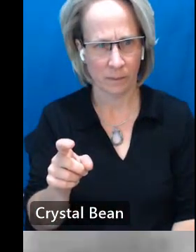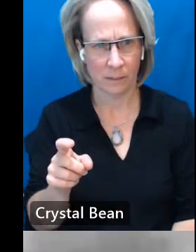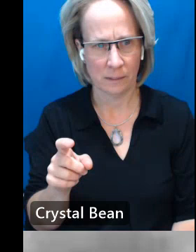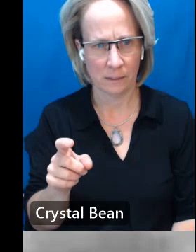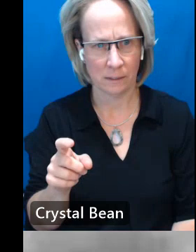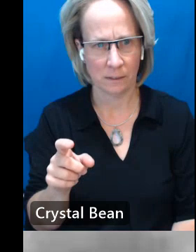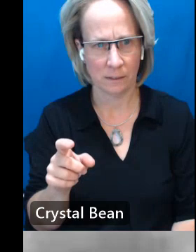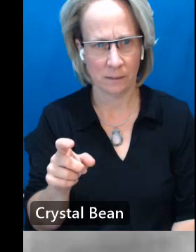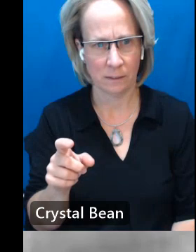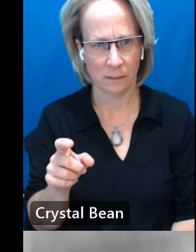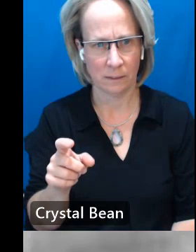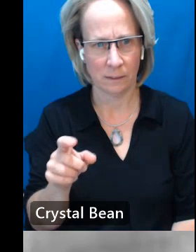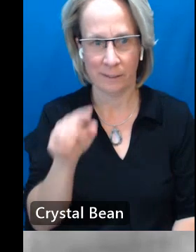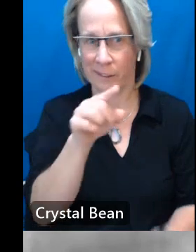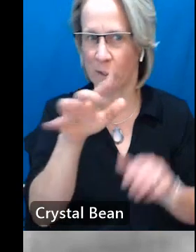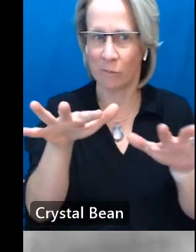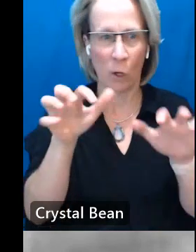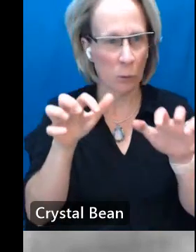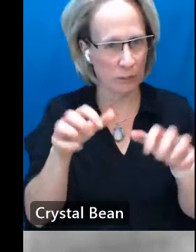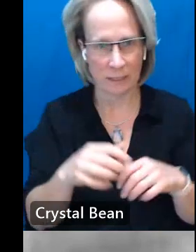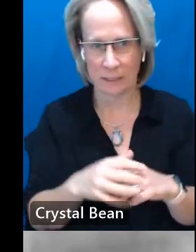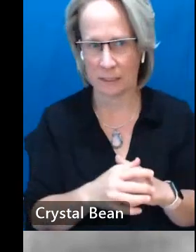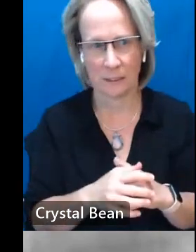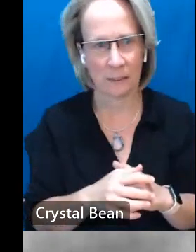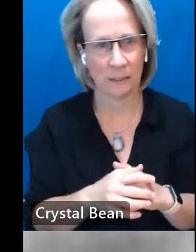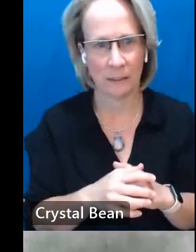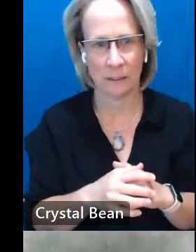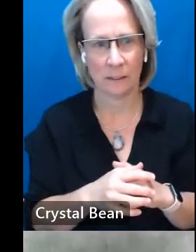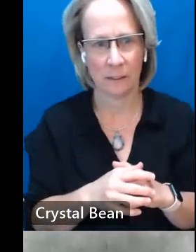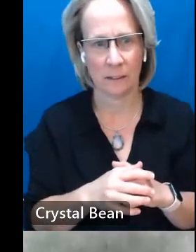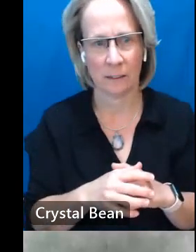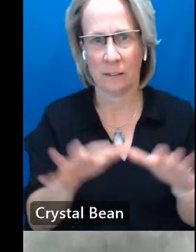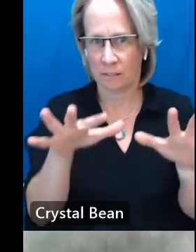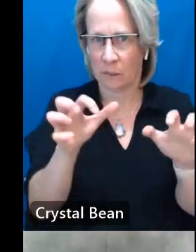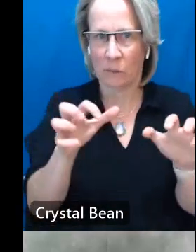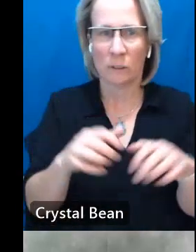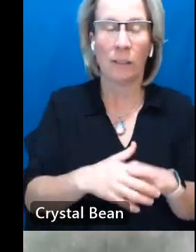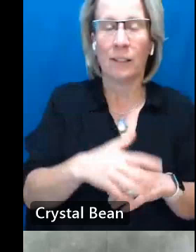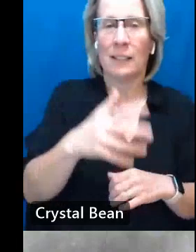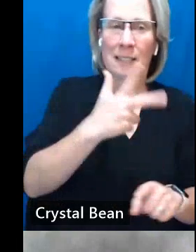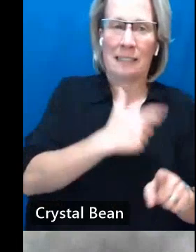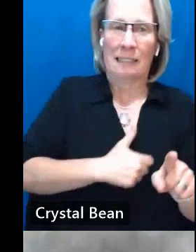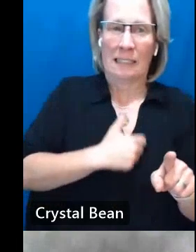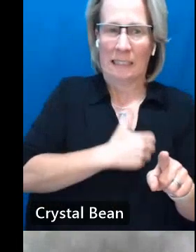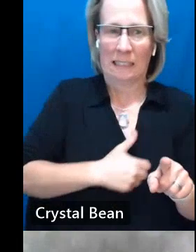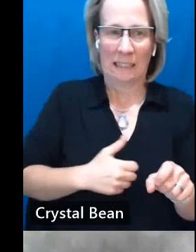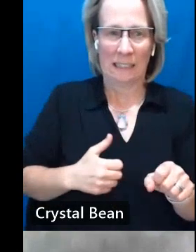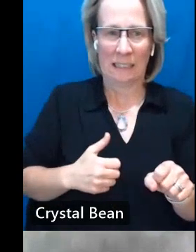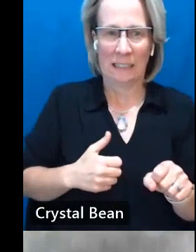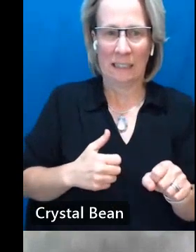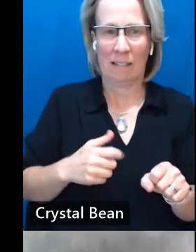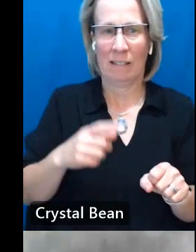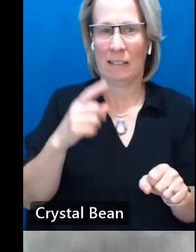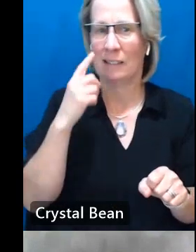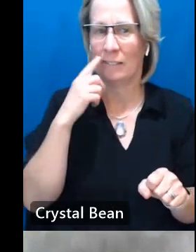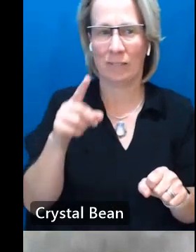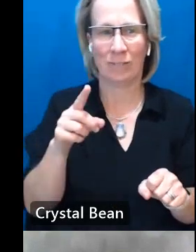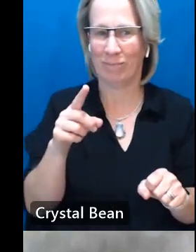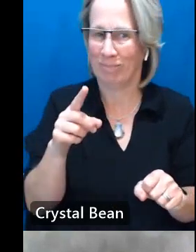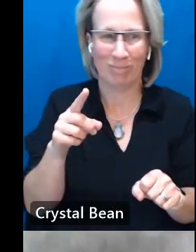appropriation, such as for sections 5, 6, and 7 appropriations in House Bill 2, or for the junior bill, all